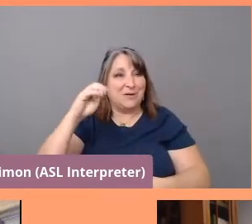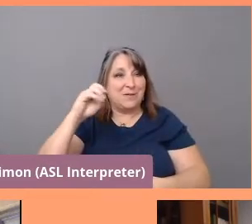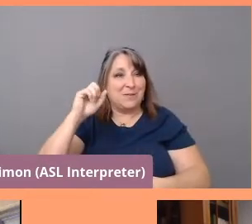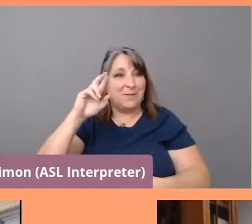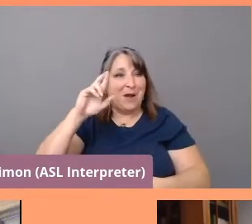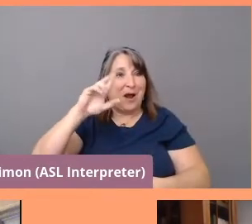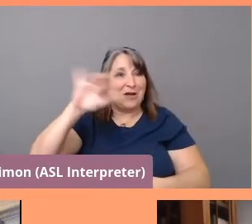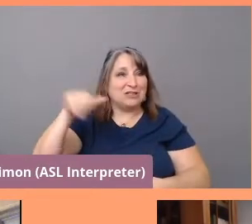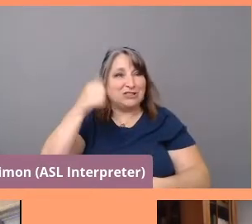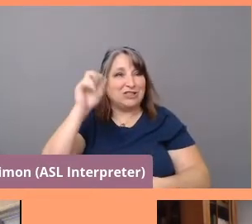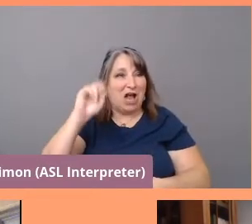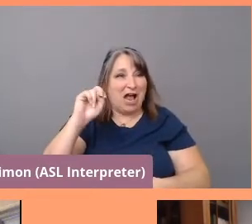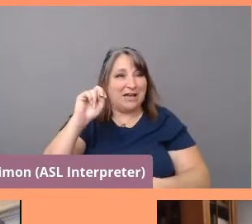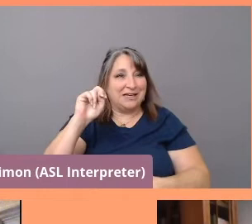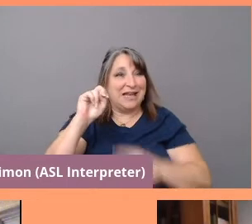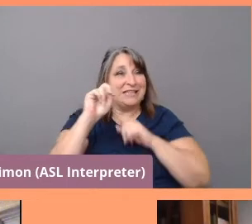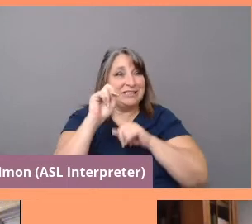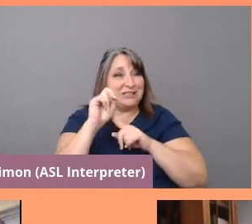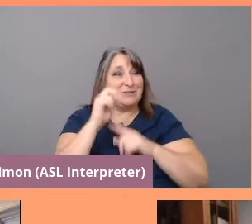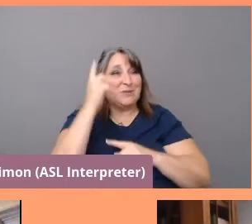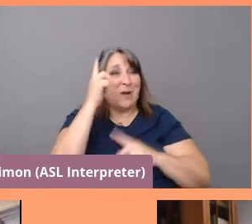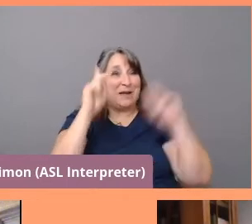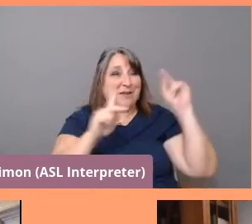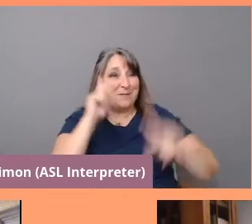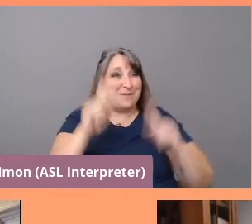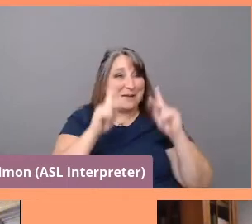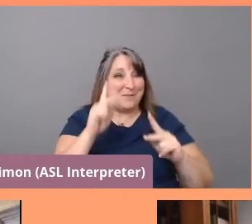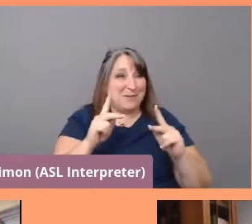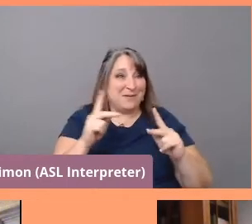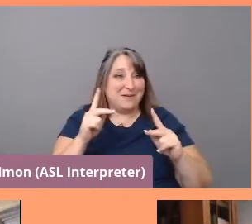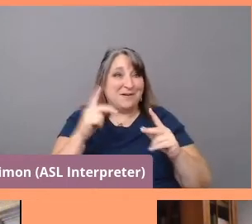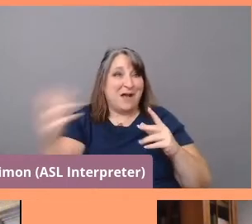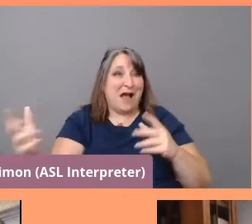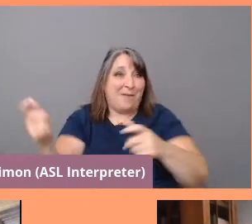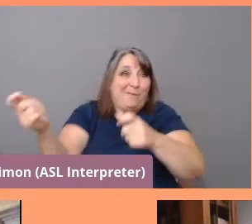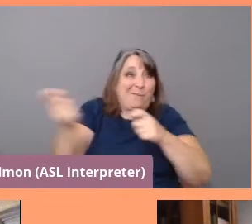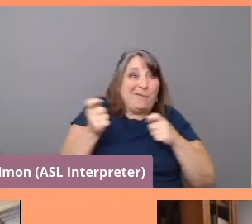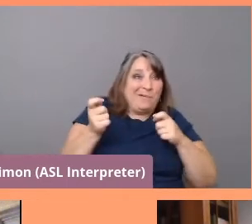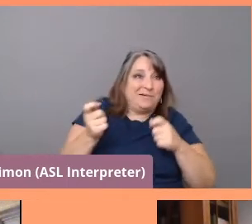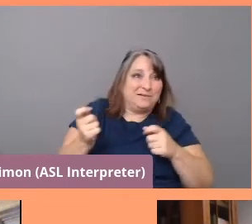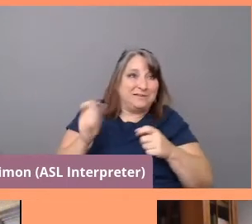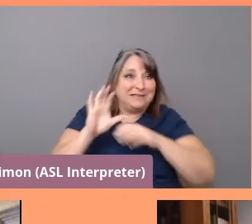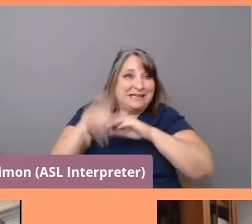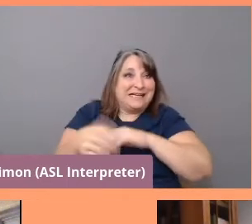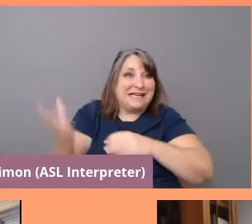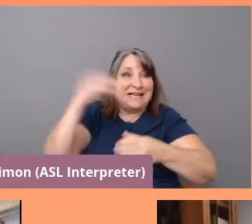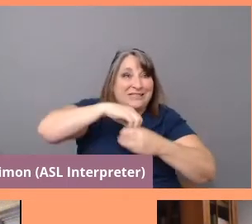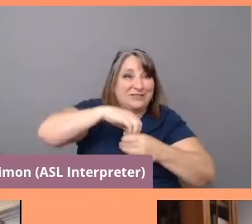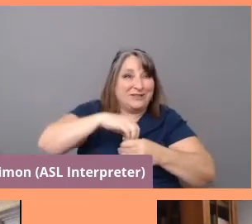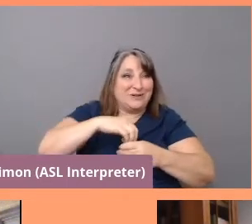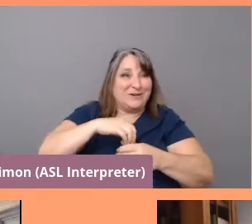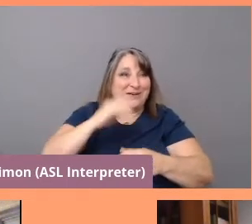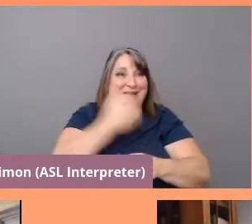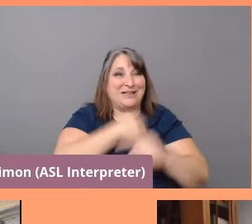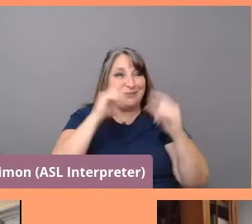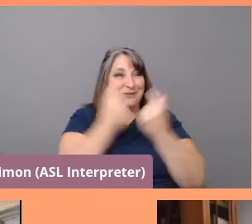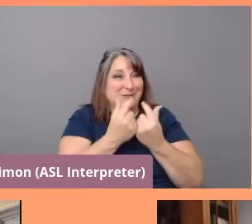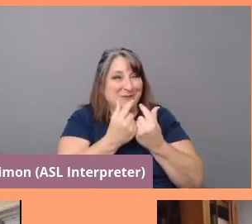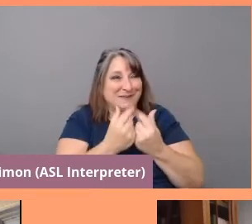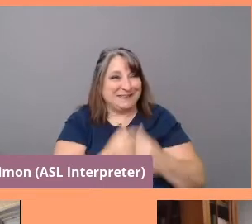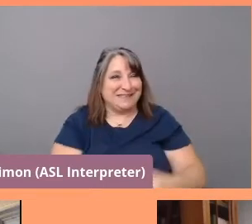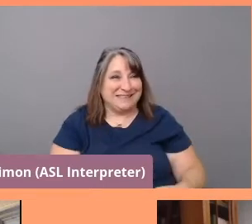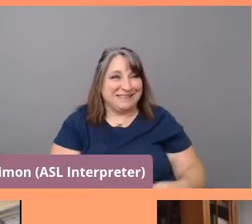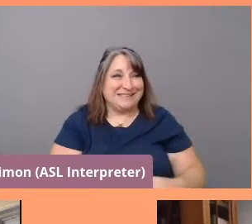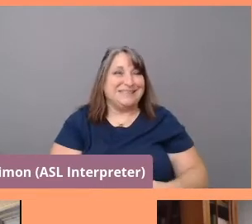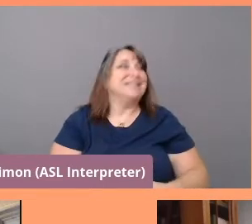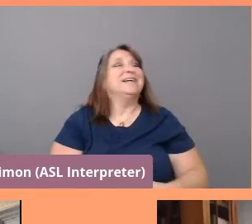people who got pulled into this group. Got pulled into your clutches. My